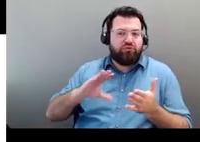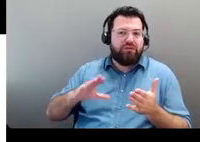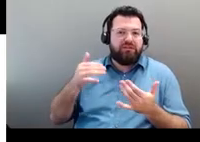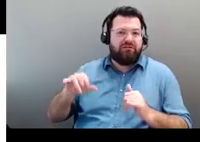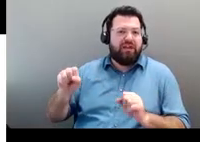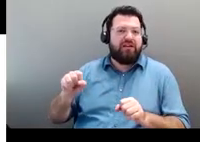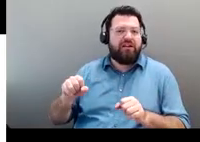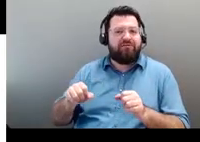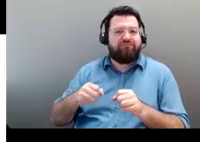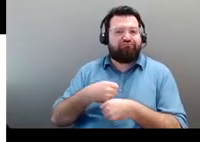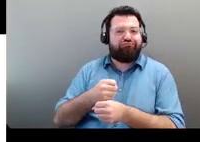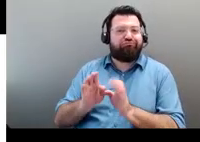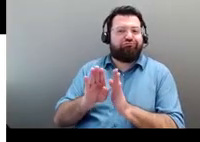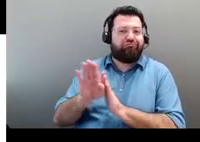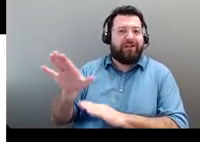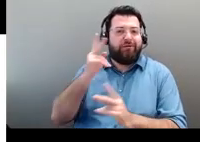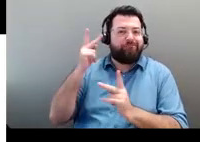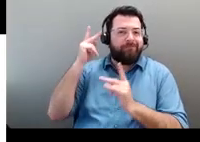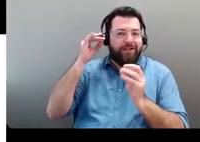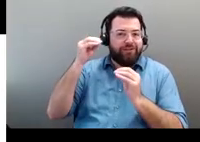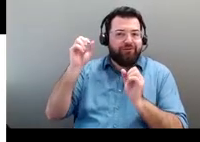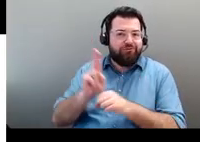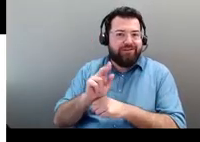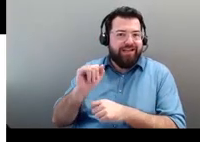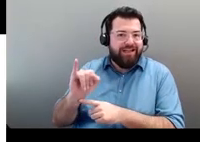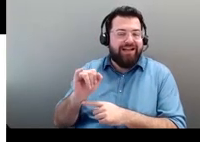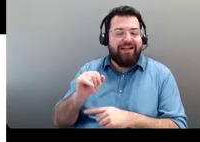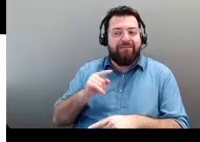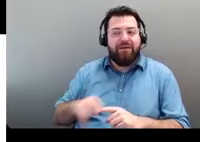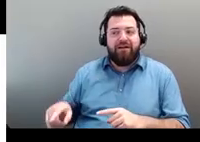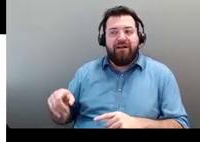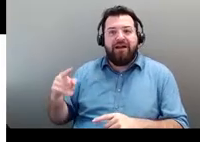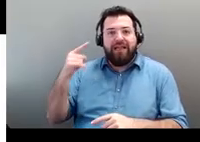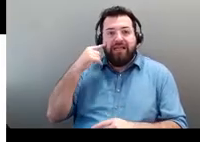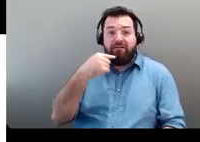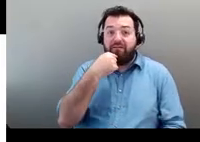But AI disclosure, that should always be